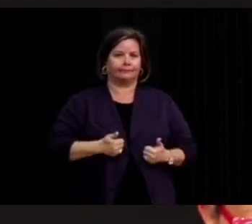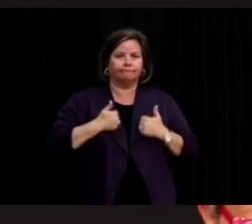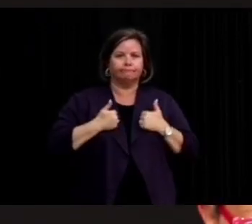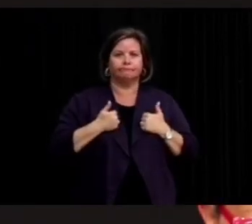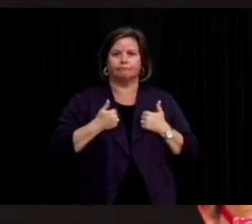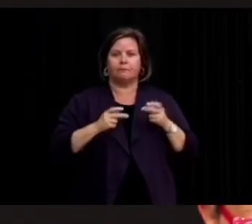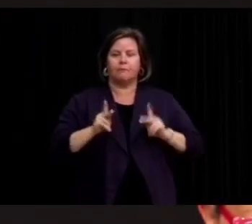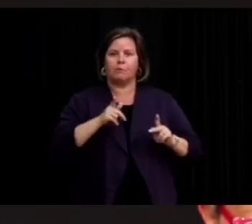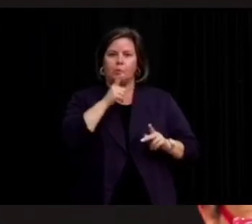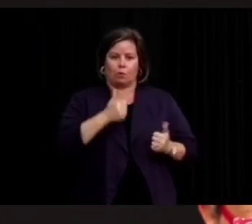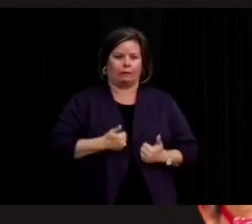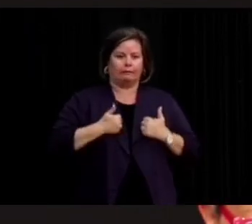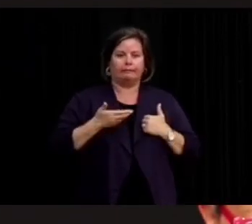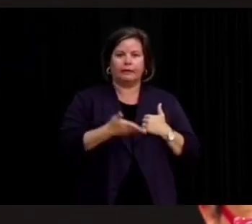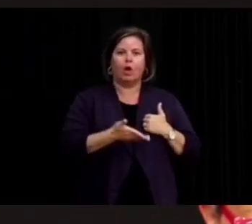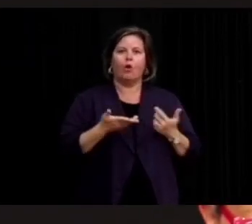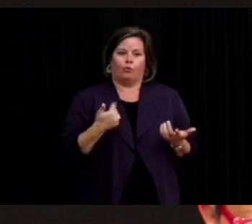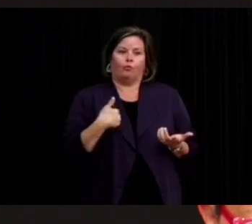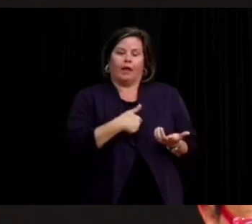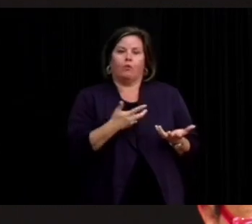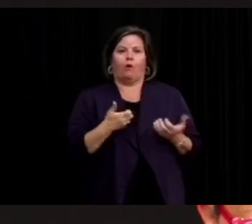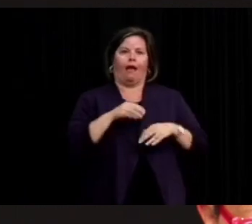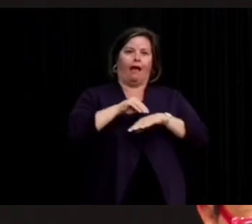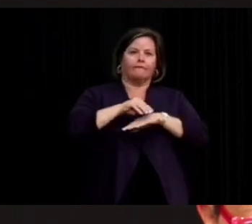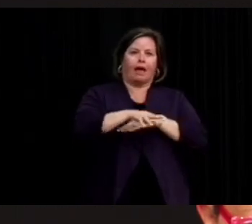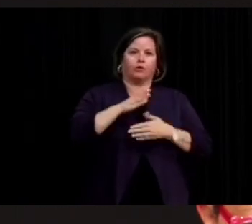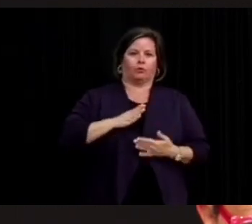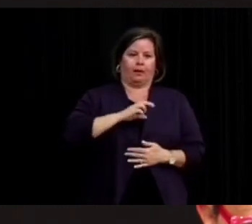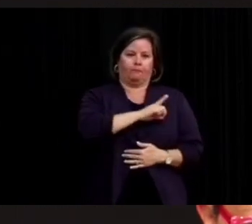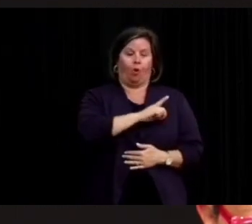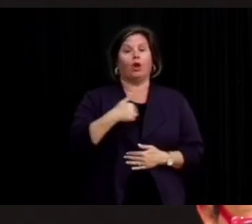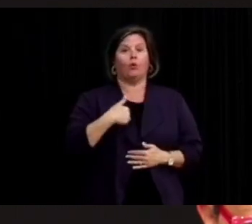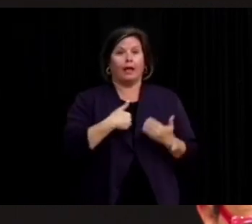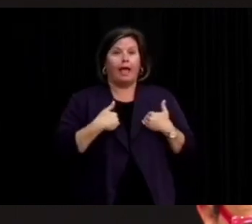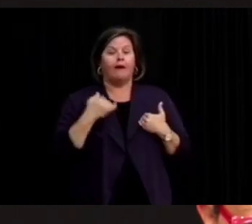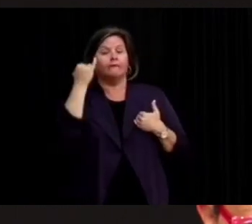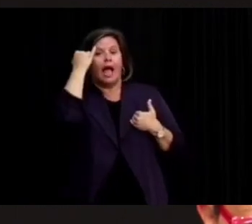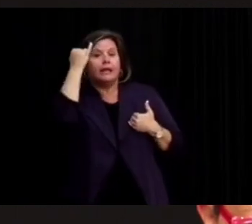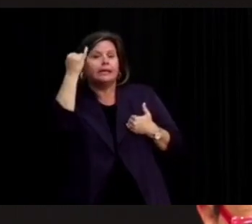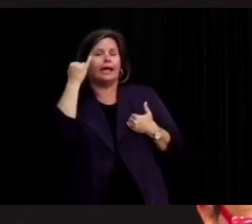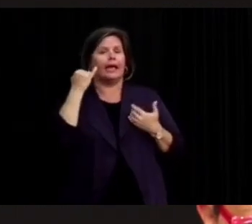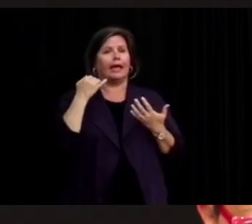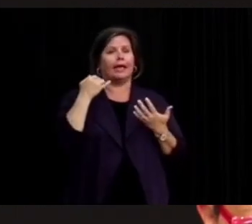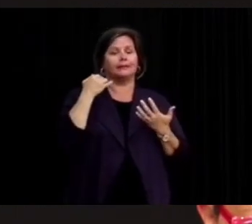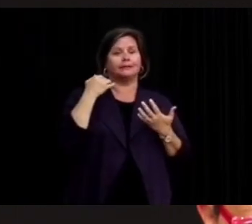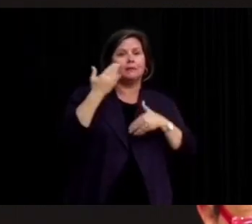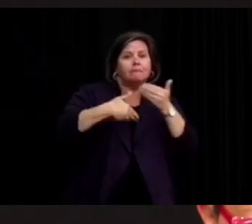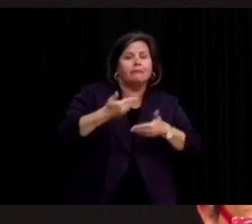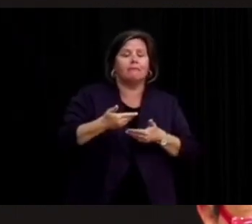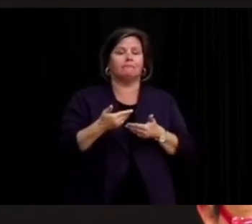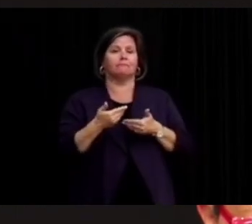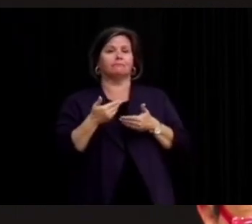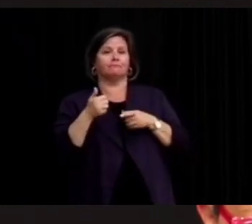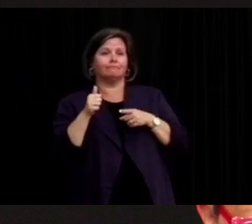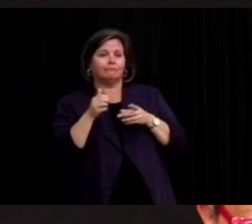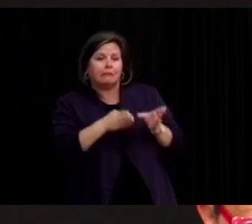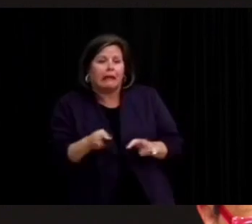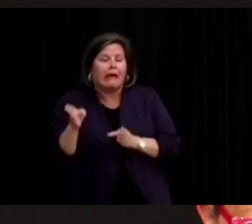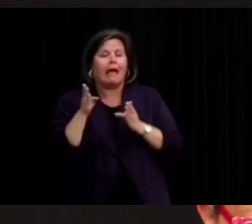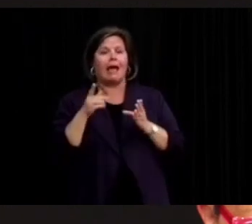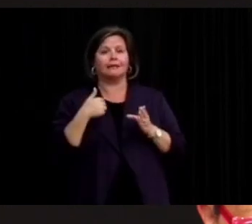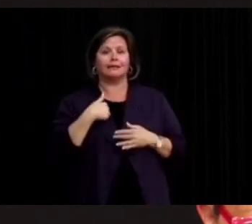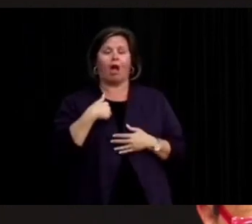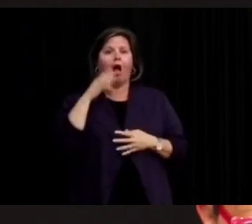because we're coming up with ideas, we're coming up with plans and processes that we think is going to work, that we think would be the